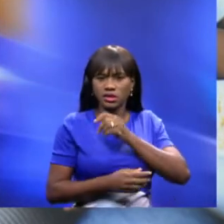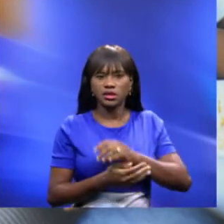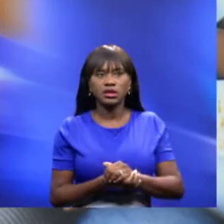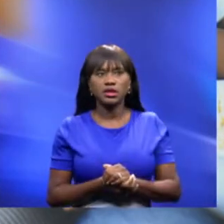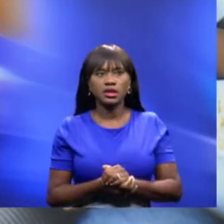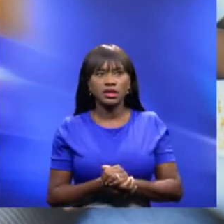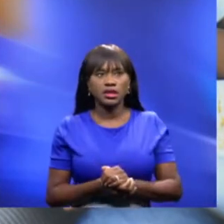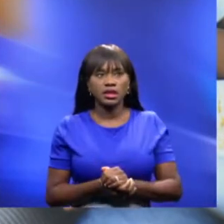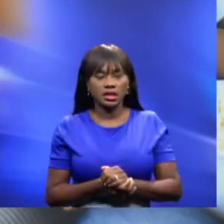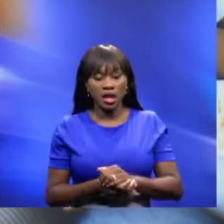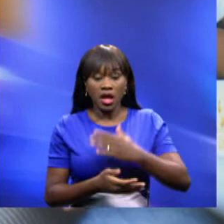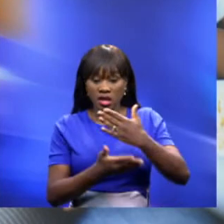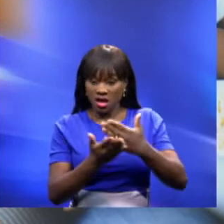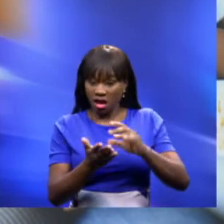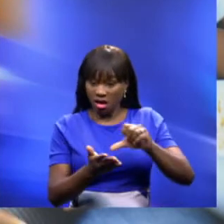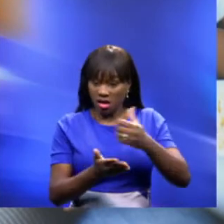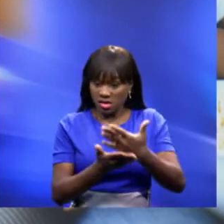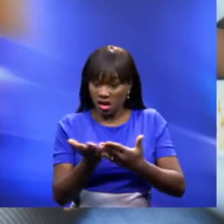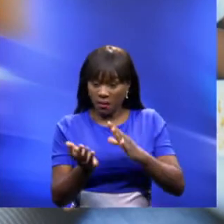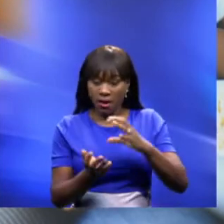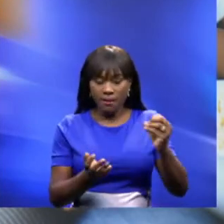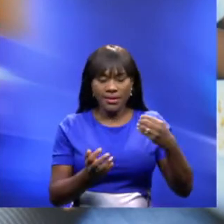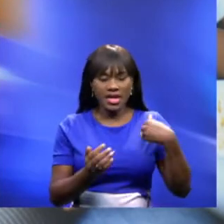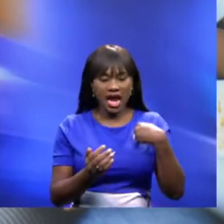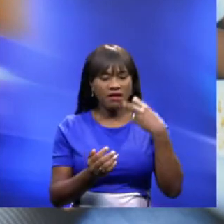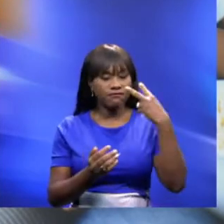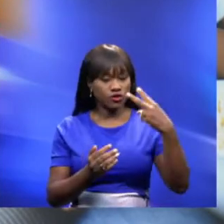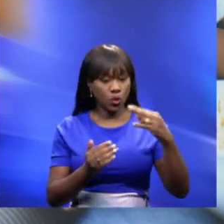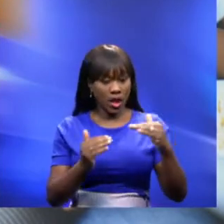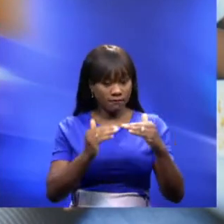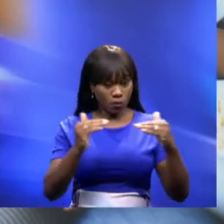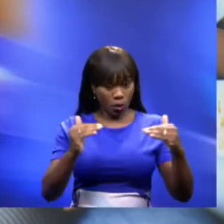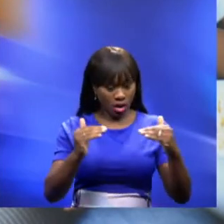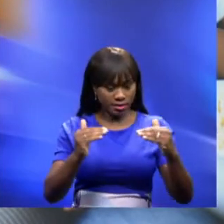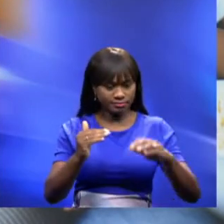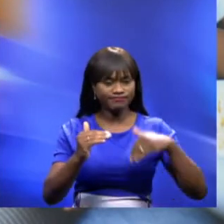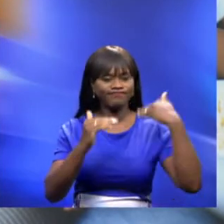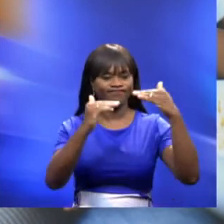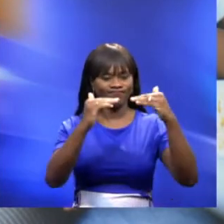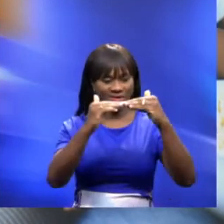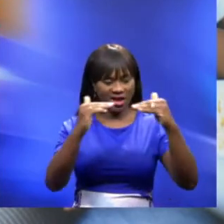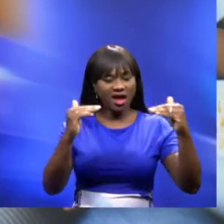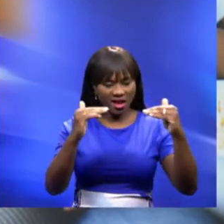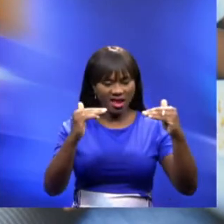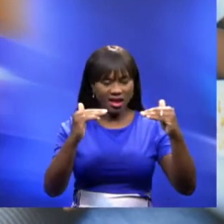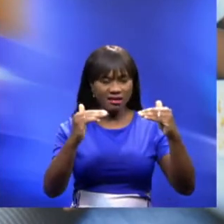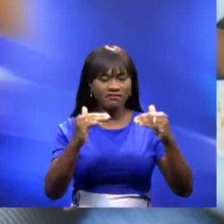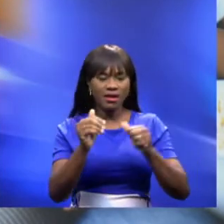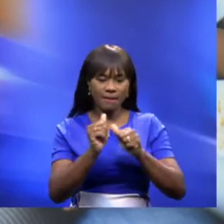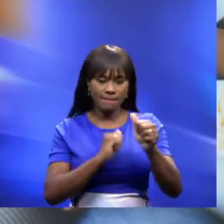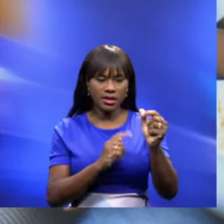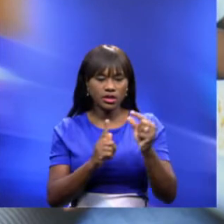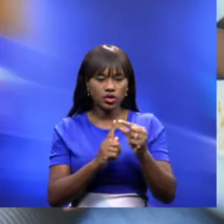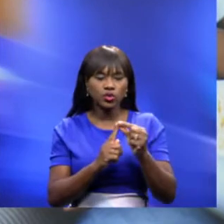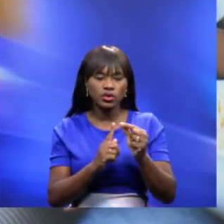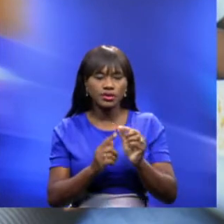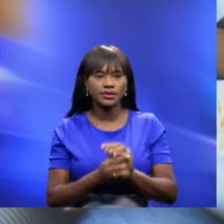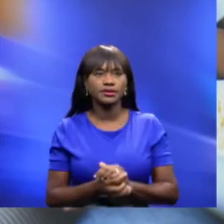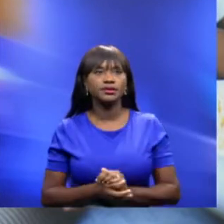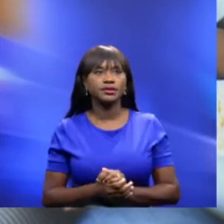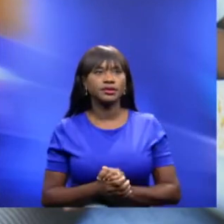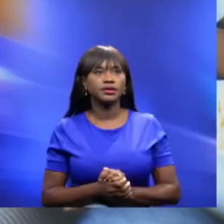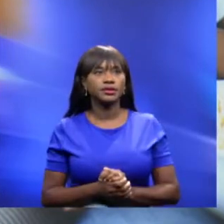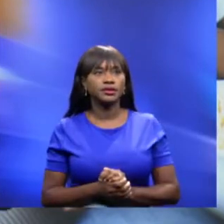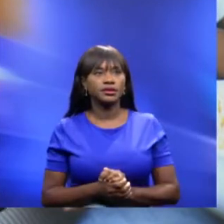two-layer authentication and so on, where you'll also get messages on your phone and things like that. But you don't want to risk anything in terms